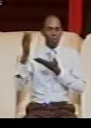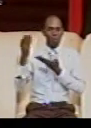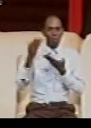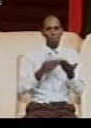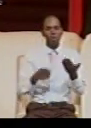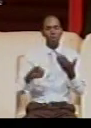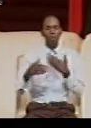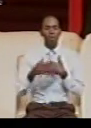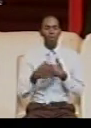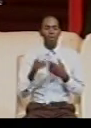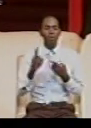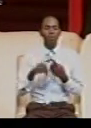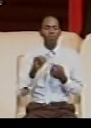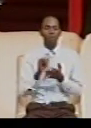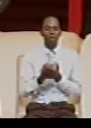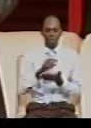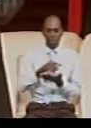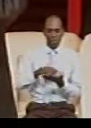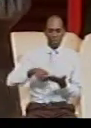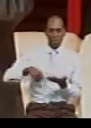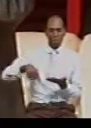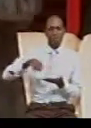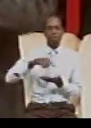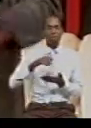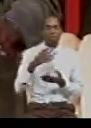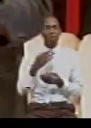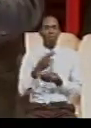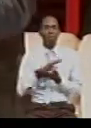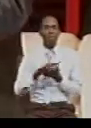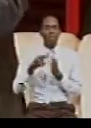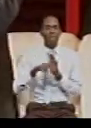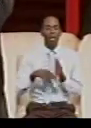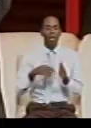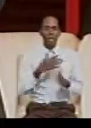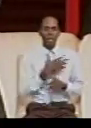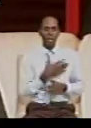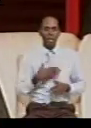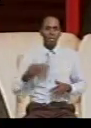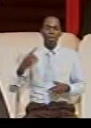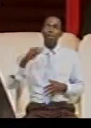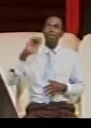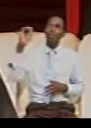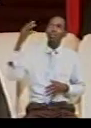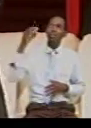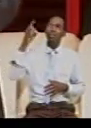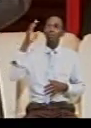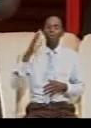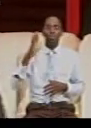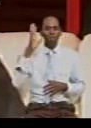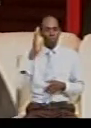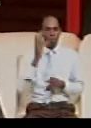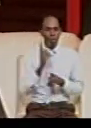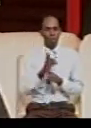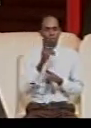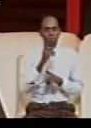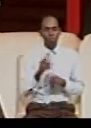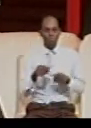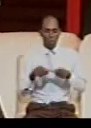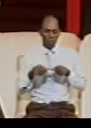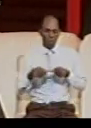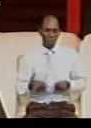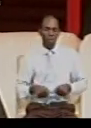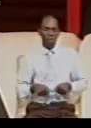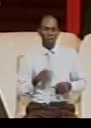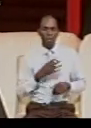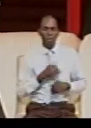circle of righteousness, and the grace of God will keep you abiding and remaining